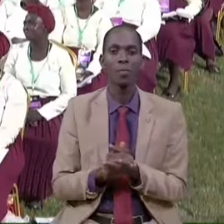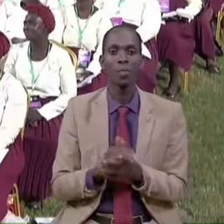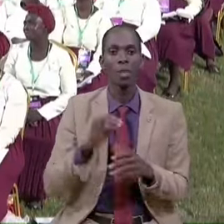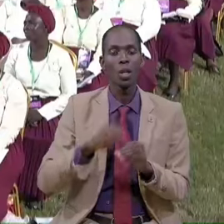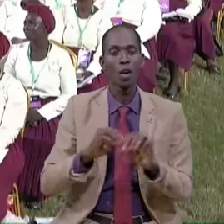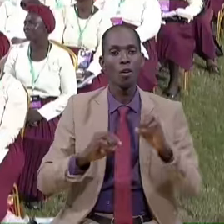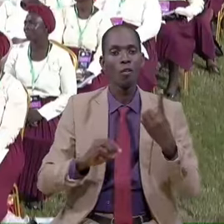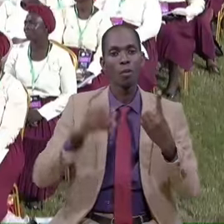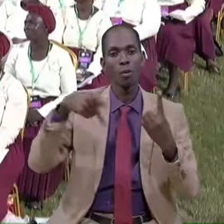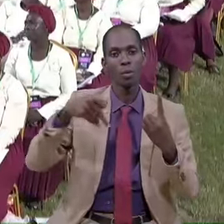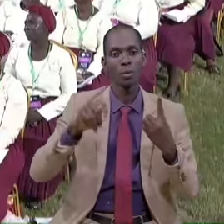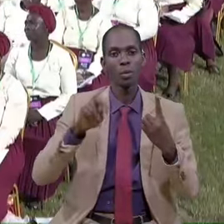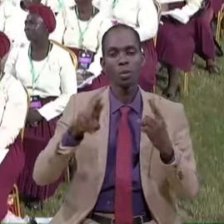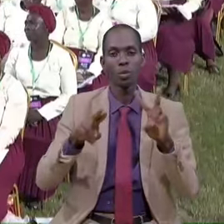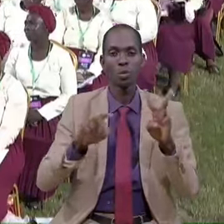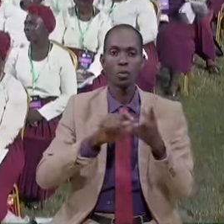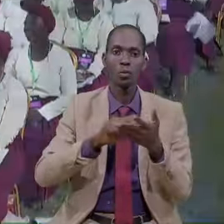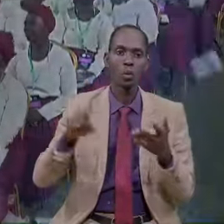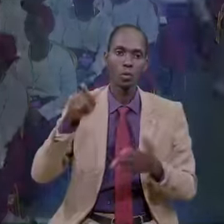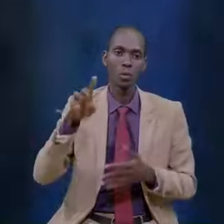you 2 ver